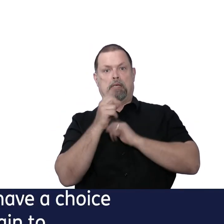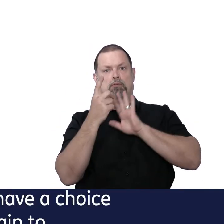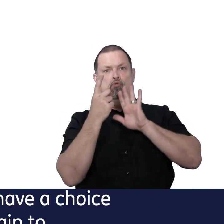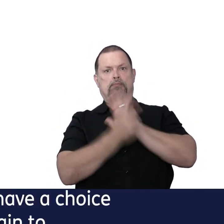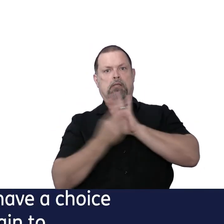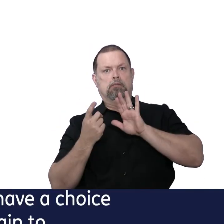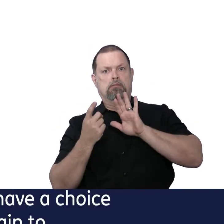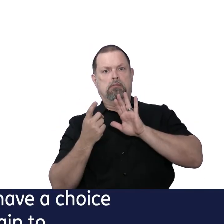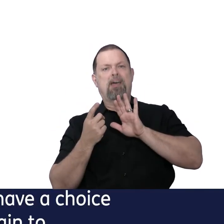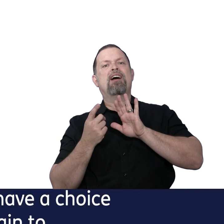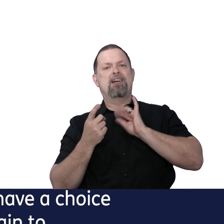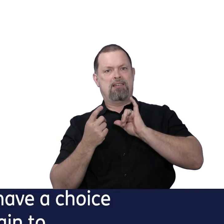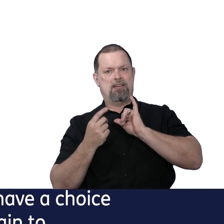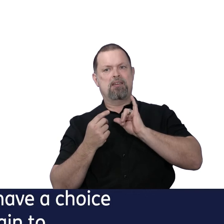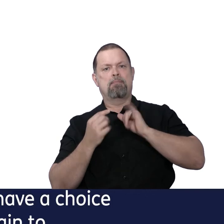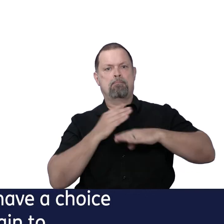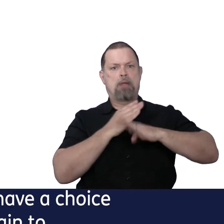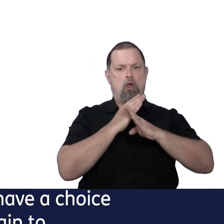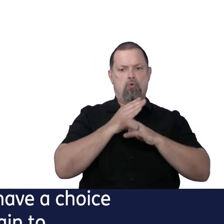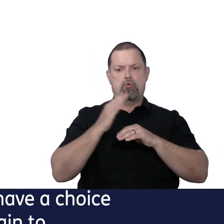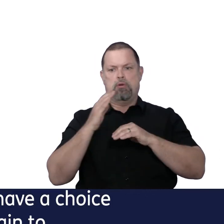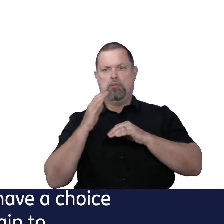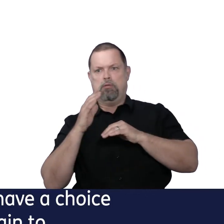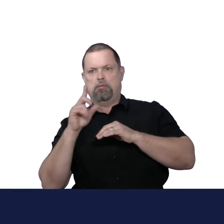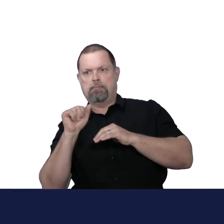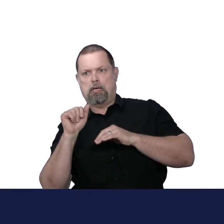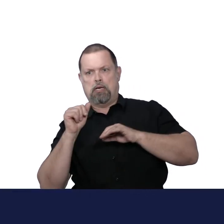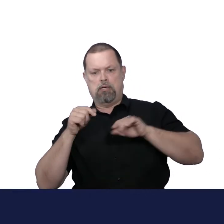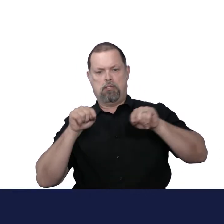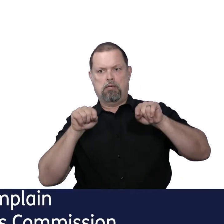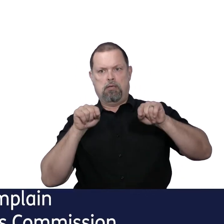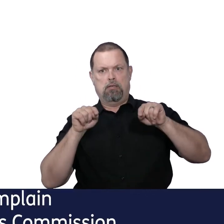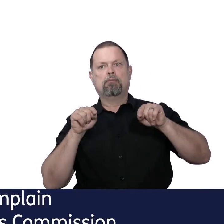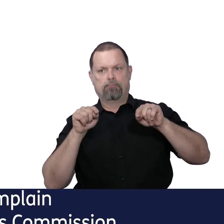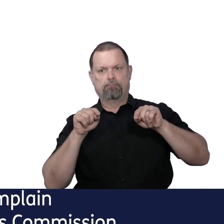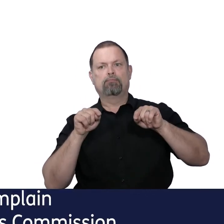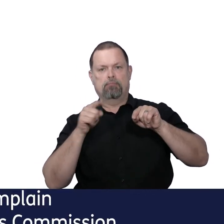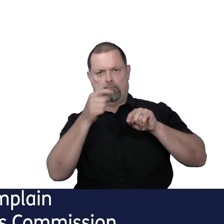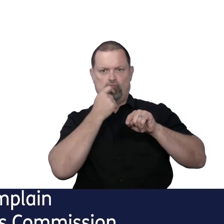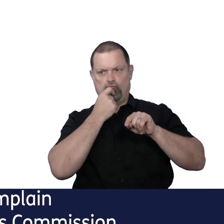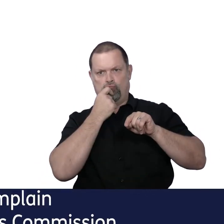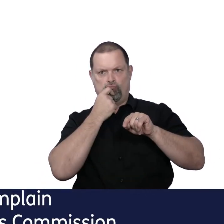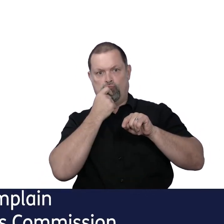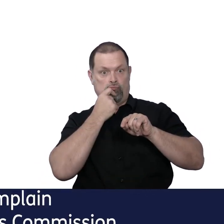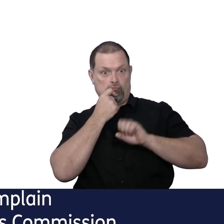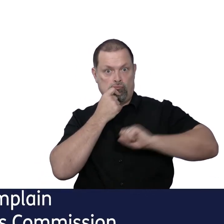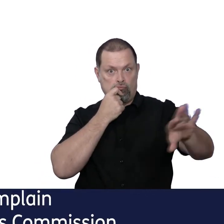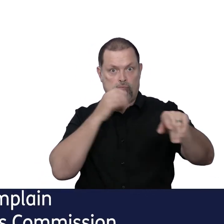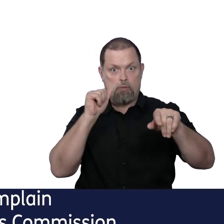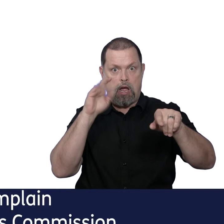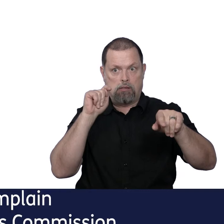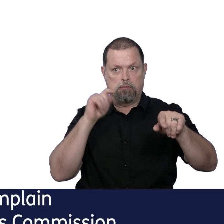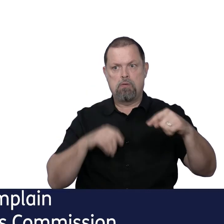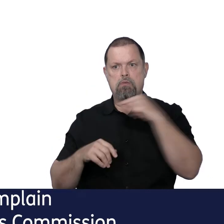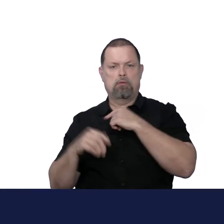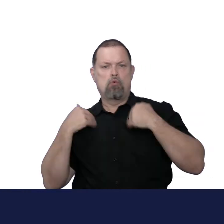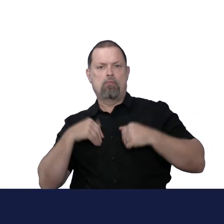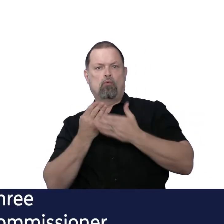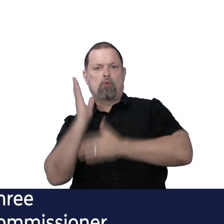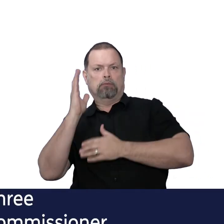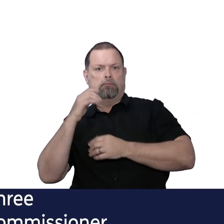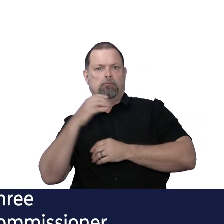In these situations, you may have a choice about who you complain to. You may be able to complain to the Canadian Human Rights